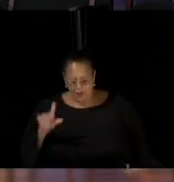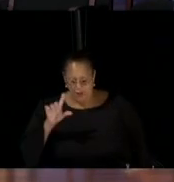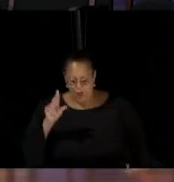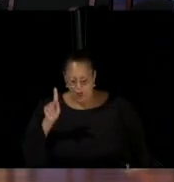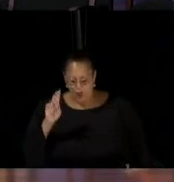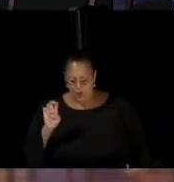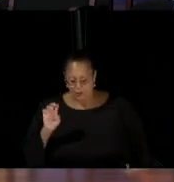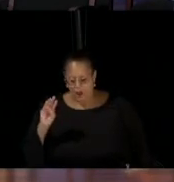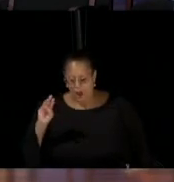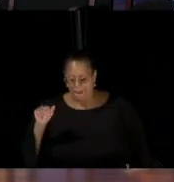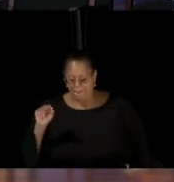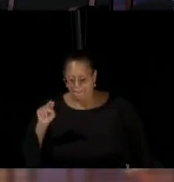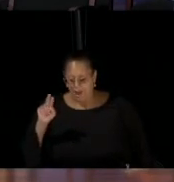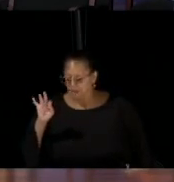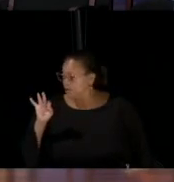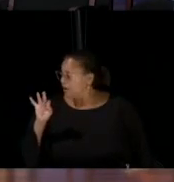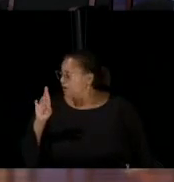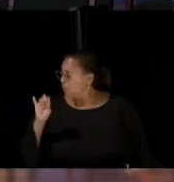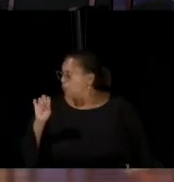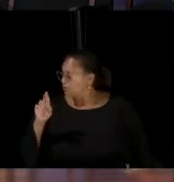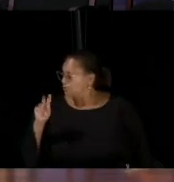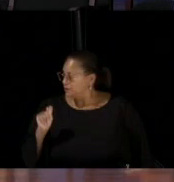Luke Montfort.